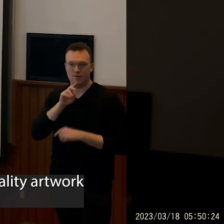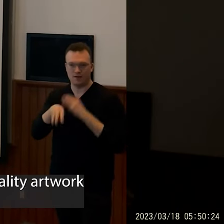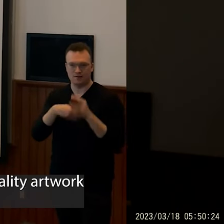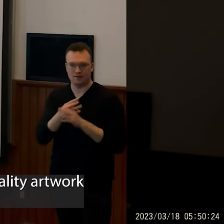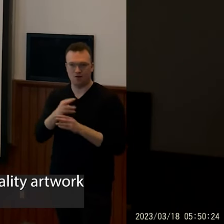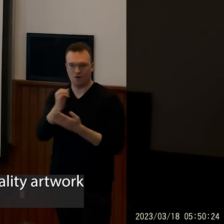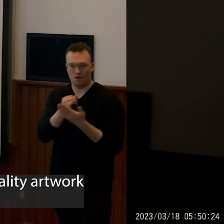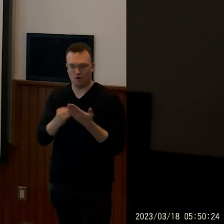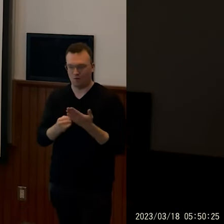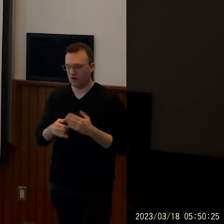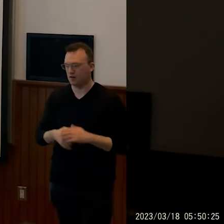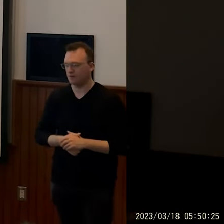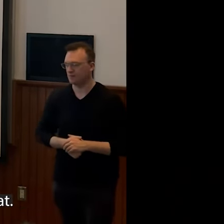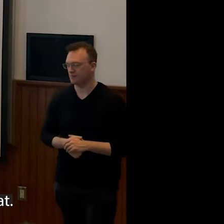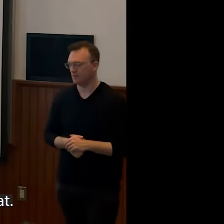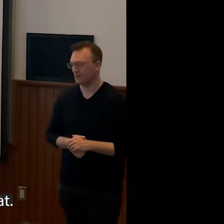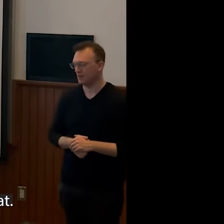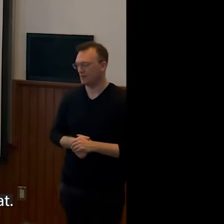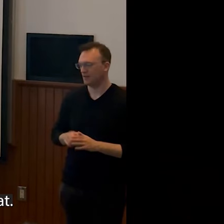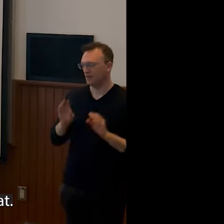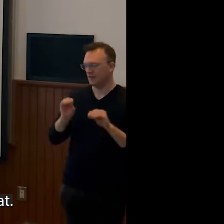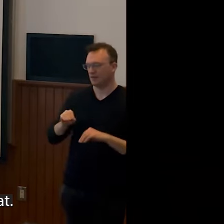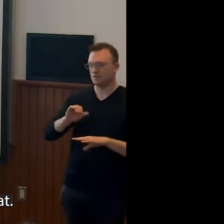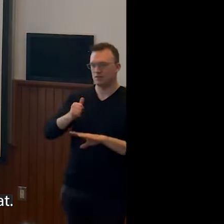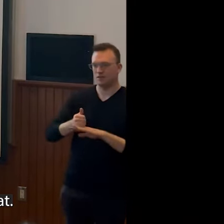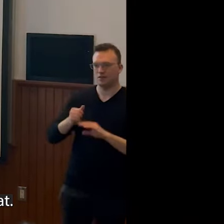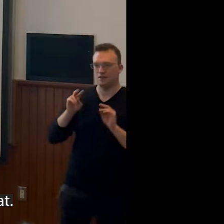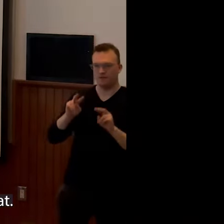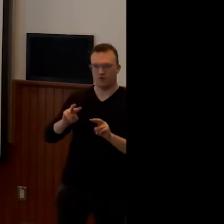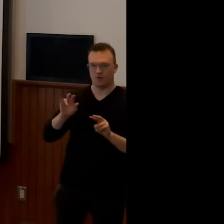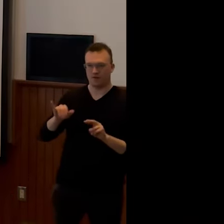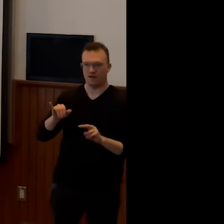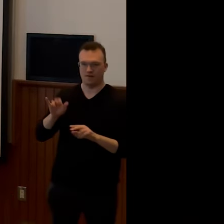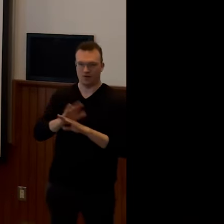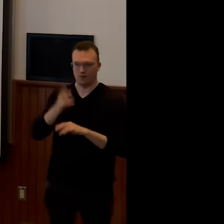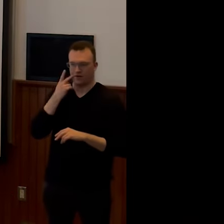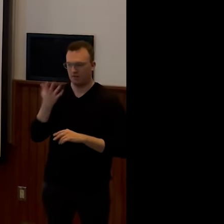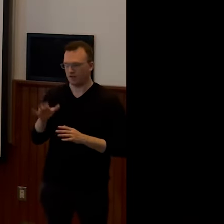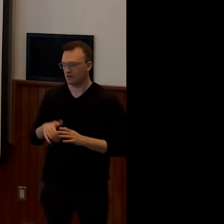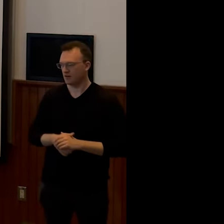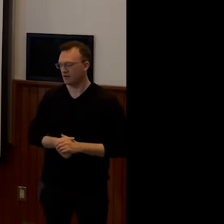Soul. Here's the installation view of that. It's the video we saw. Let's do this.